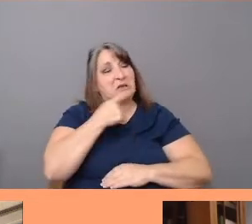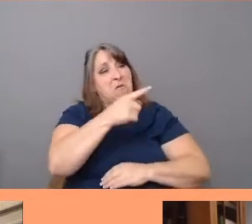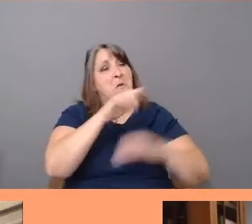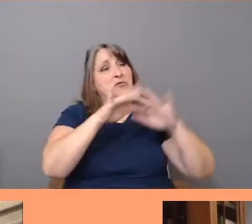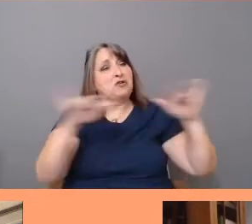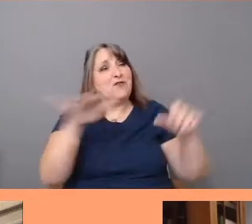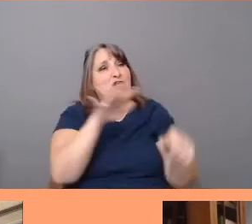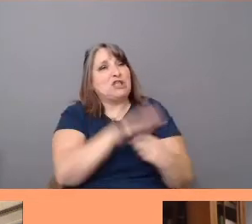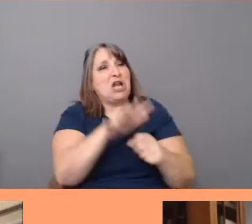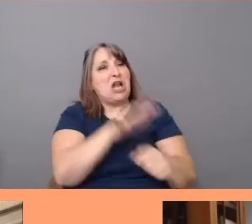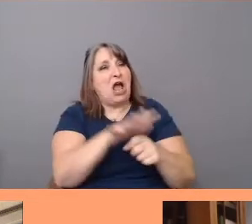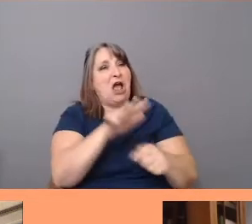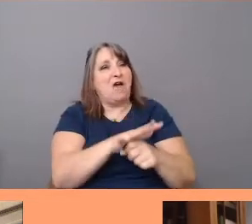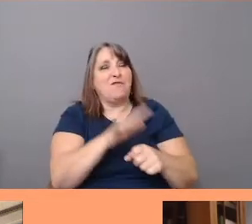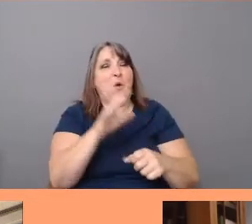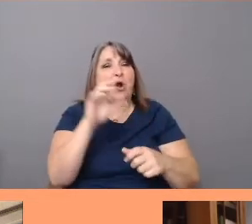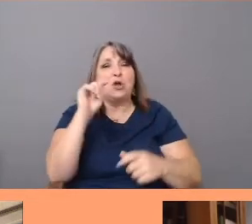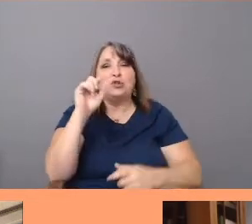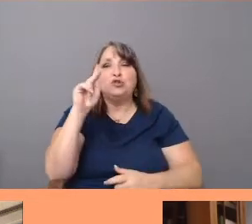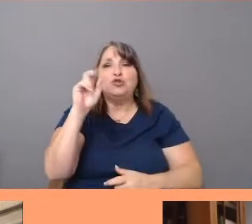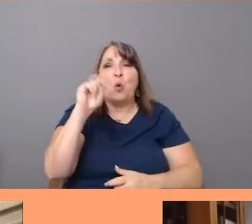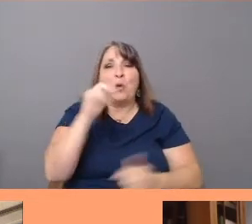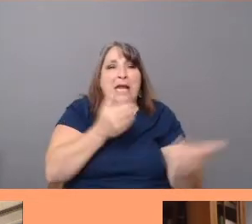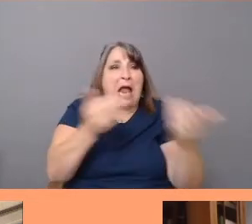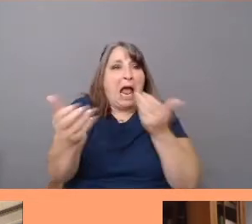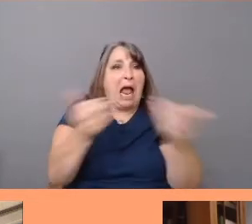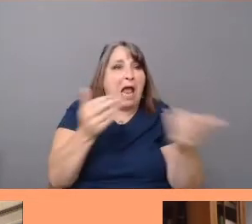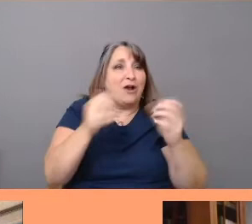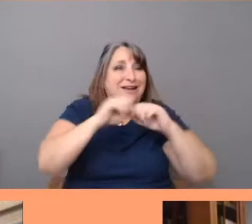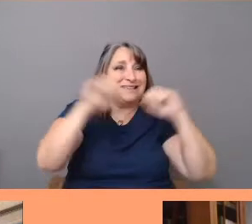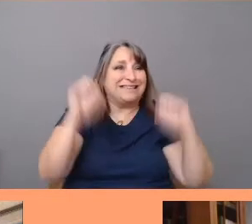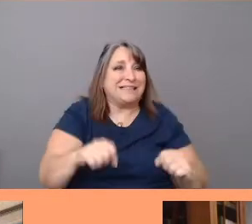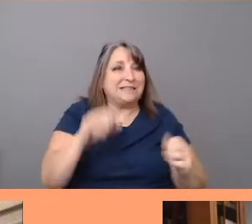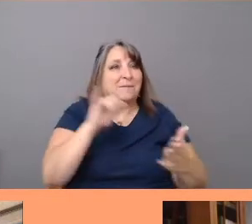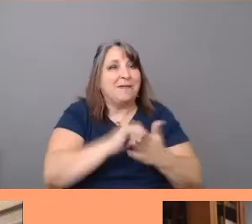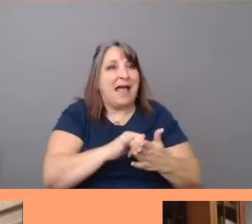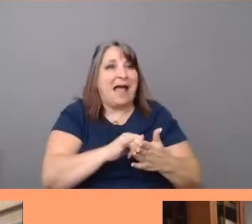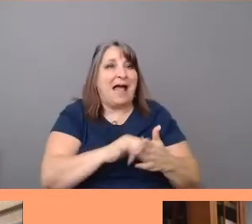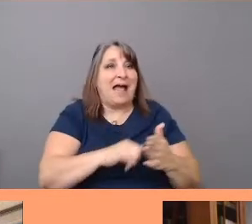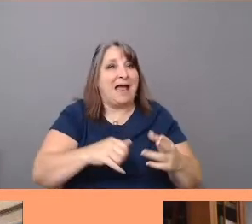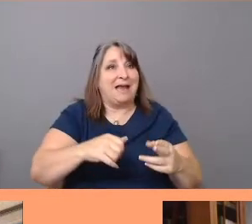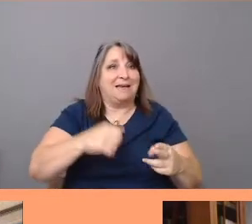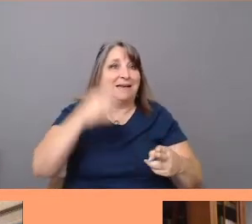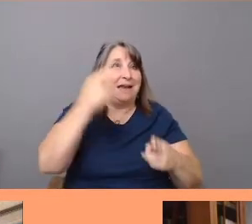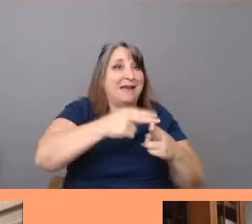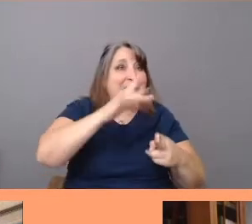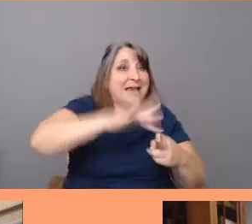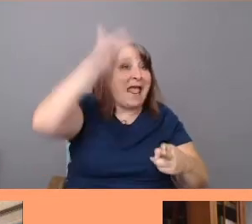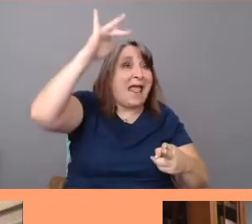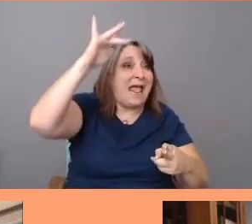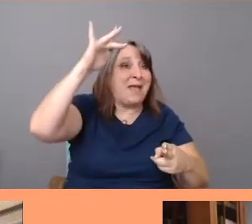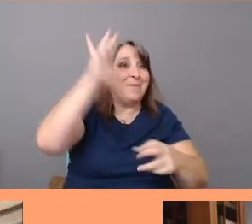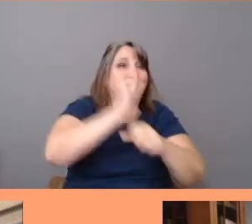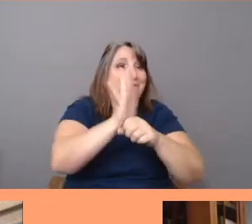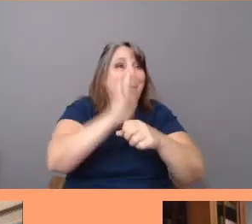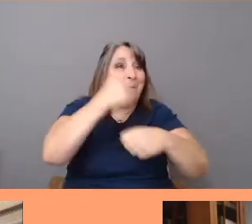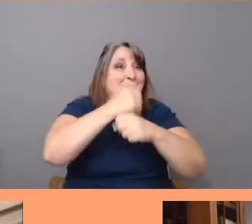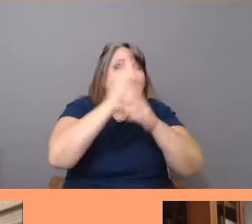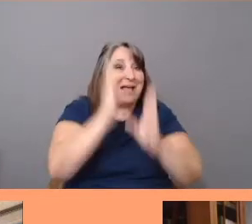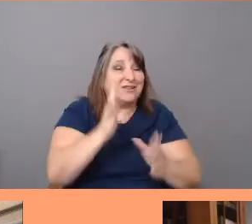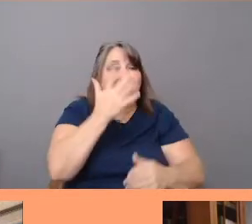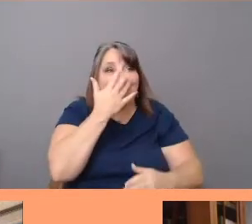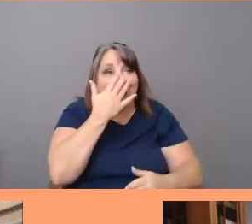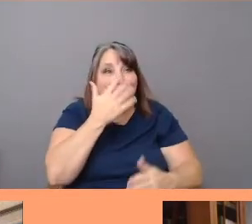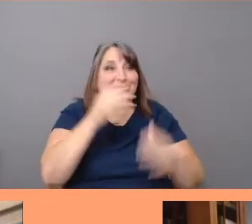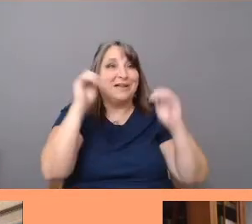token hires, and a system in which, sort of name filmmakers of color can be counted on one hand and executives